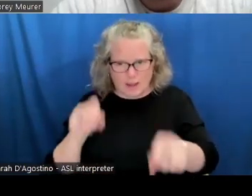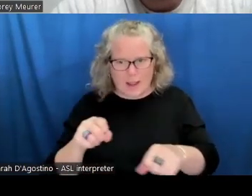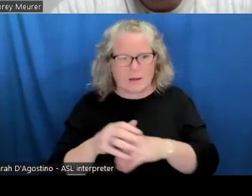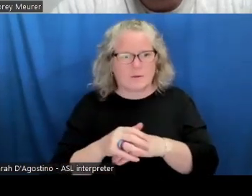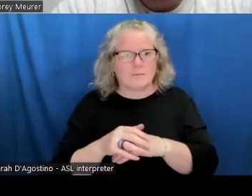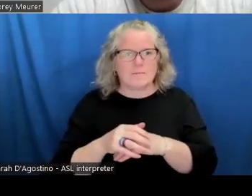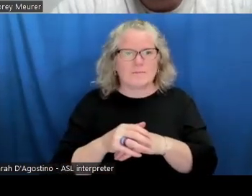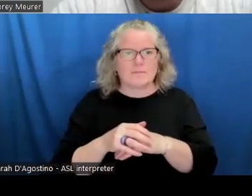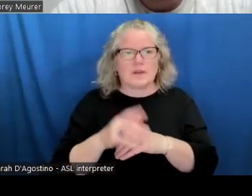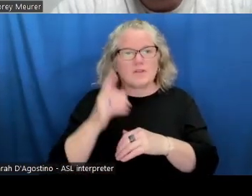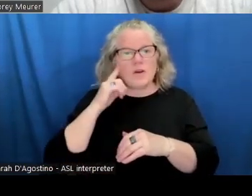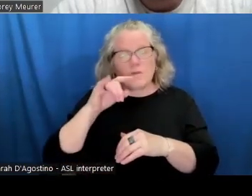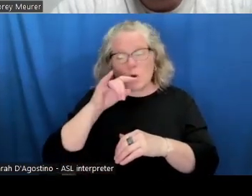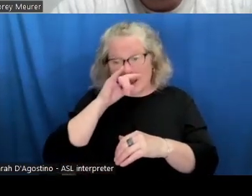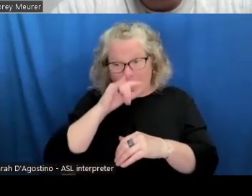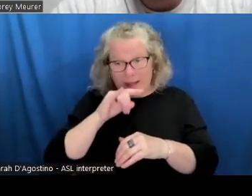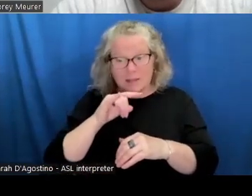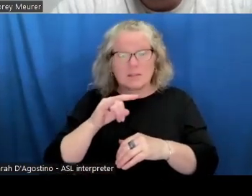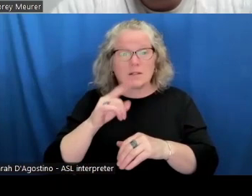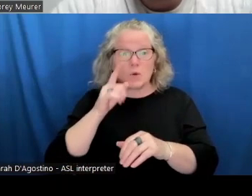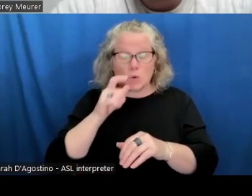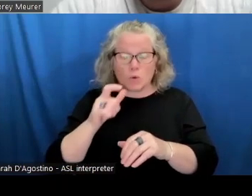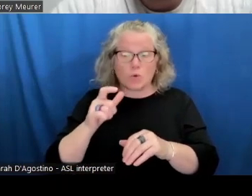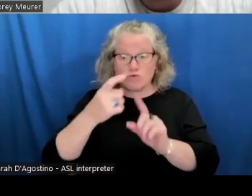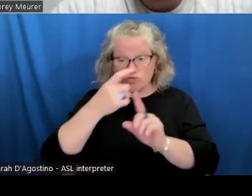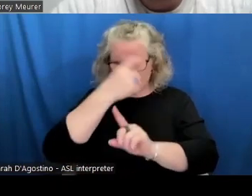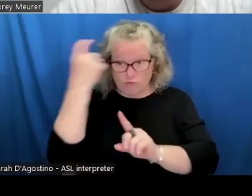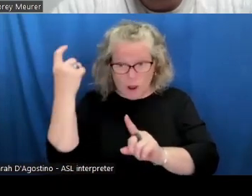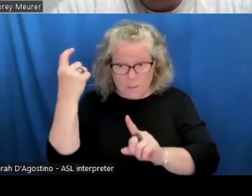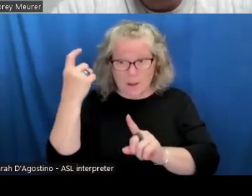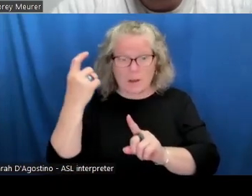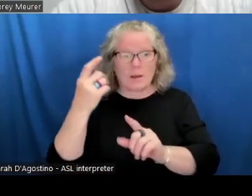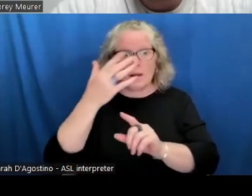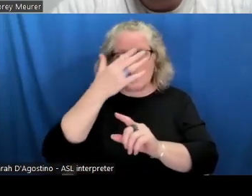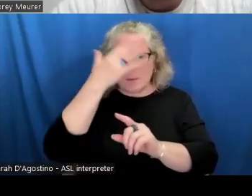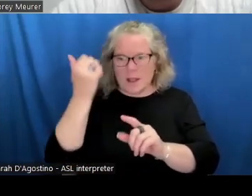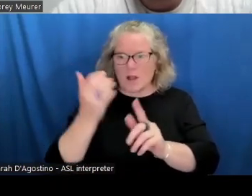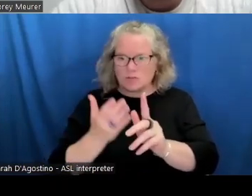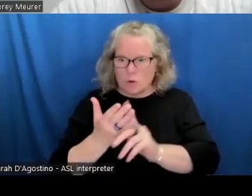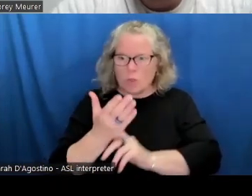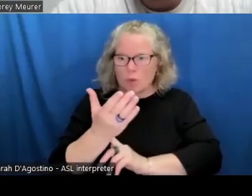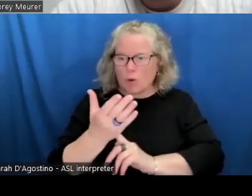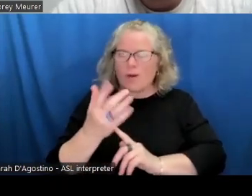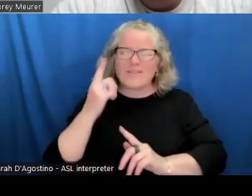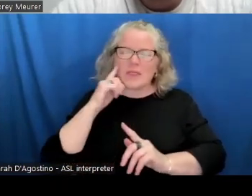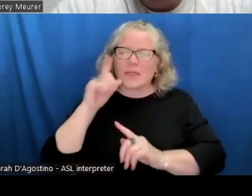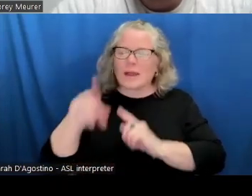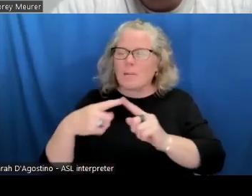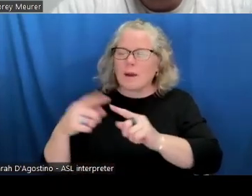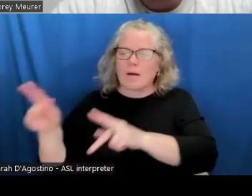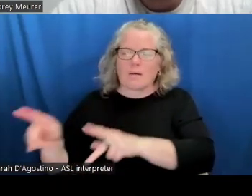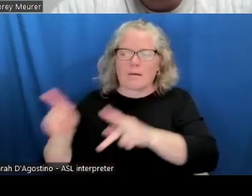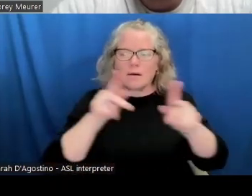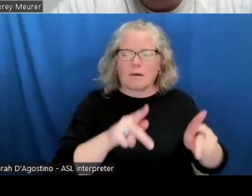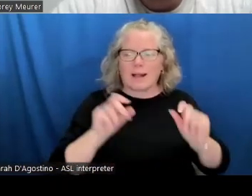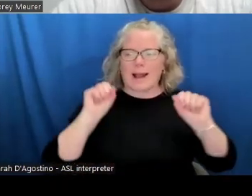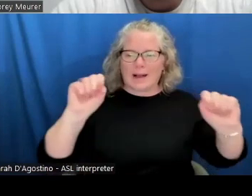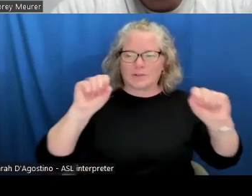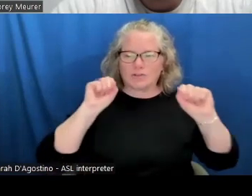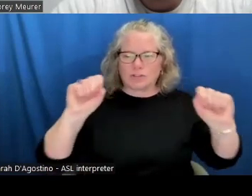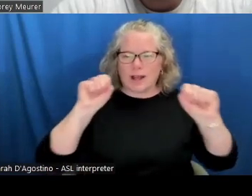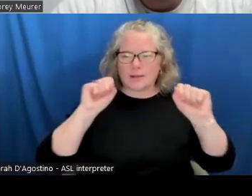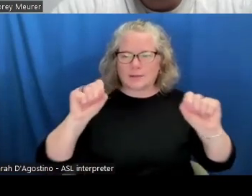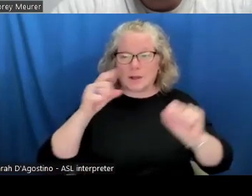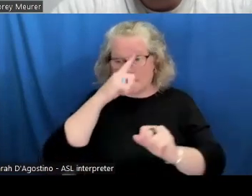muscles, because you've gone through a lot of threat, this downstairs part of the brain's been doing push-ups your whole life, okay? So this part of the brain's